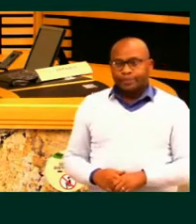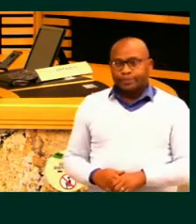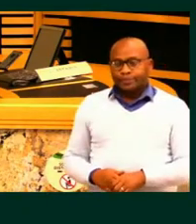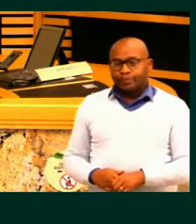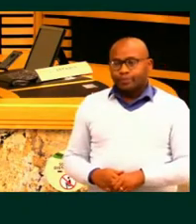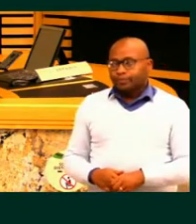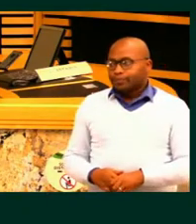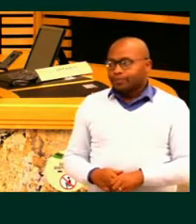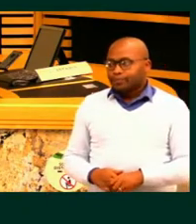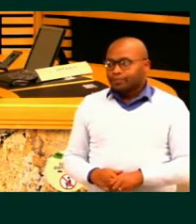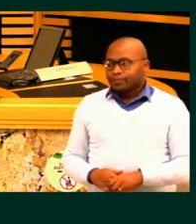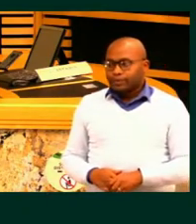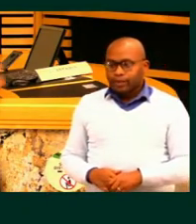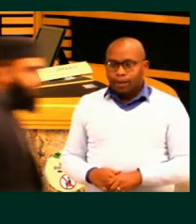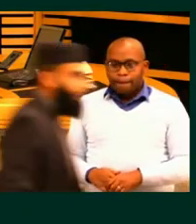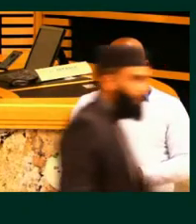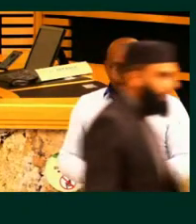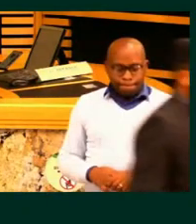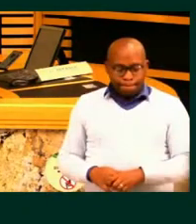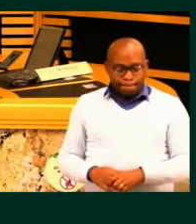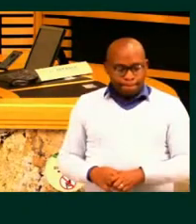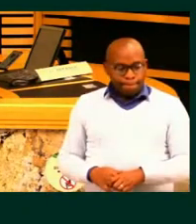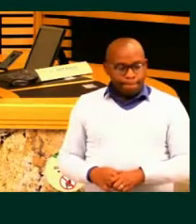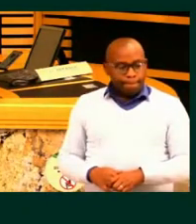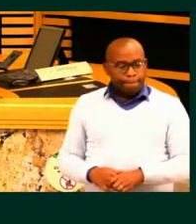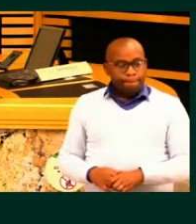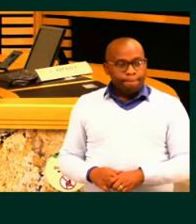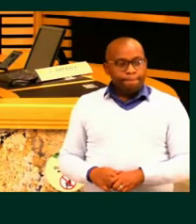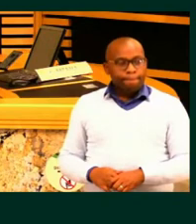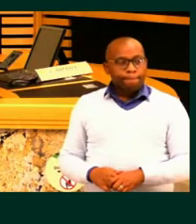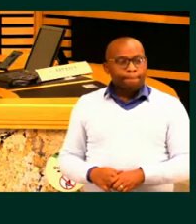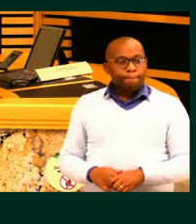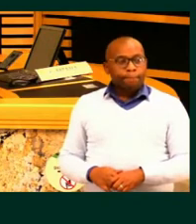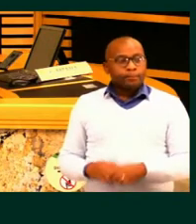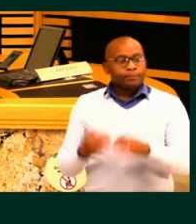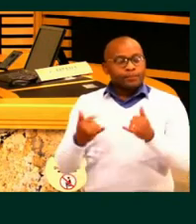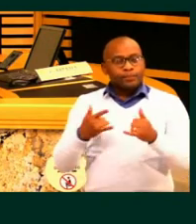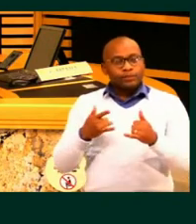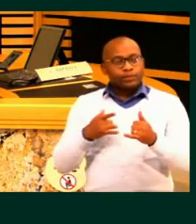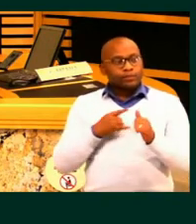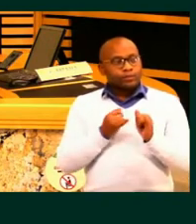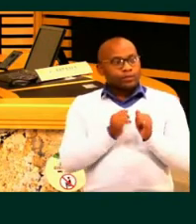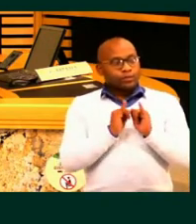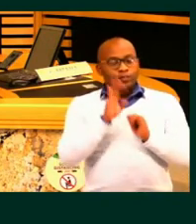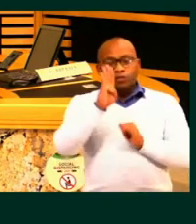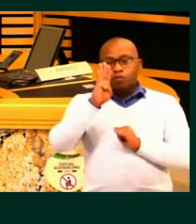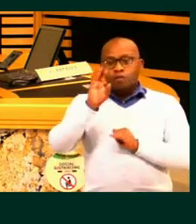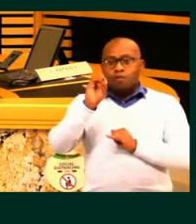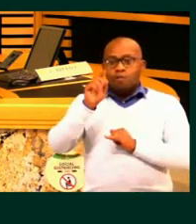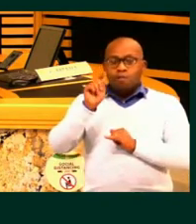much honorable Kim I will now invite the Democratic Alliance honorable